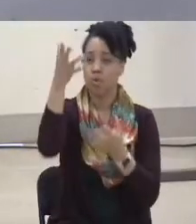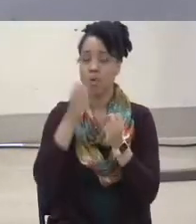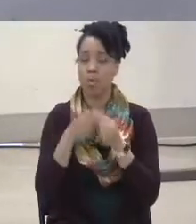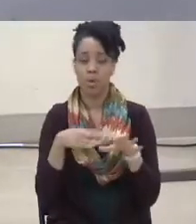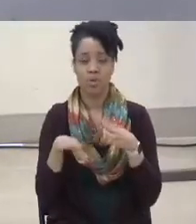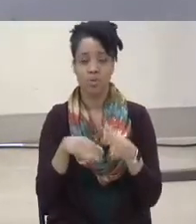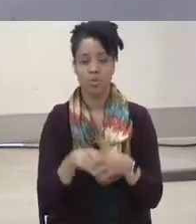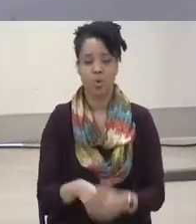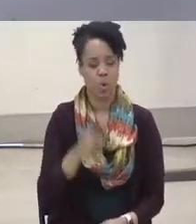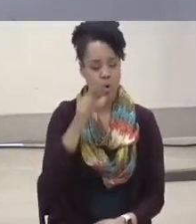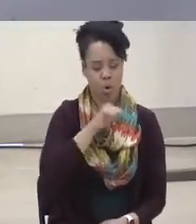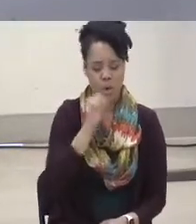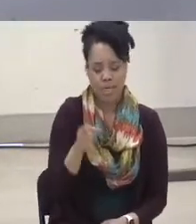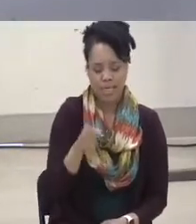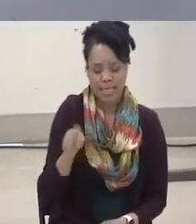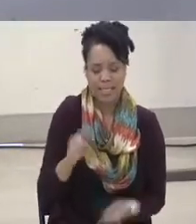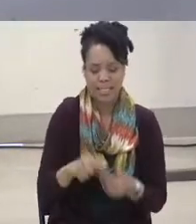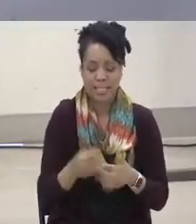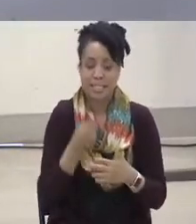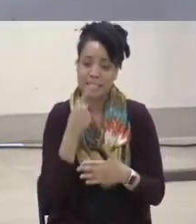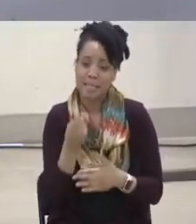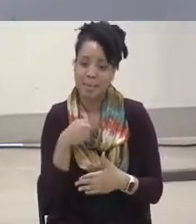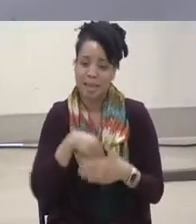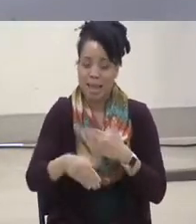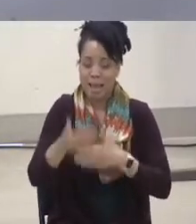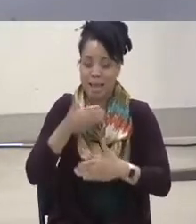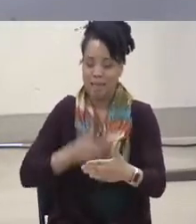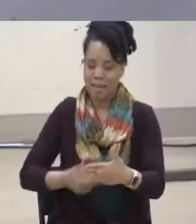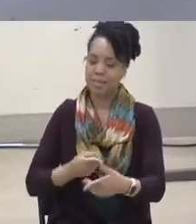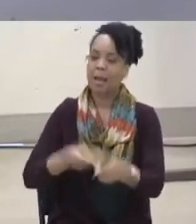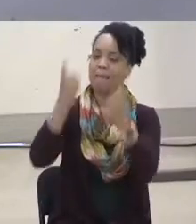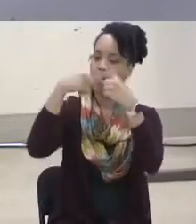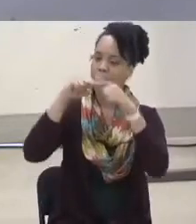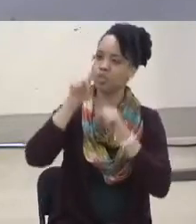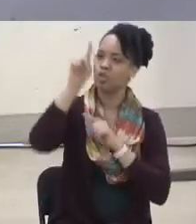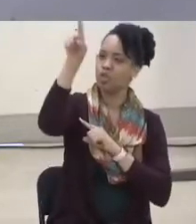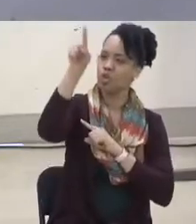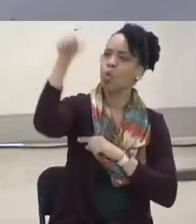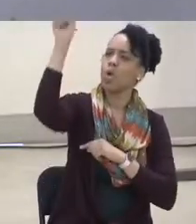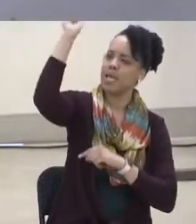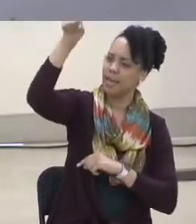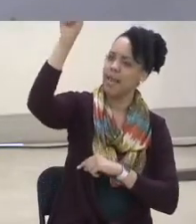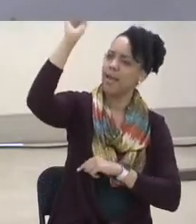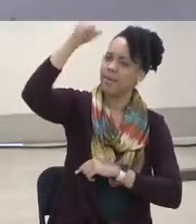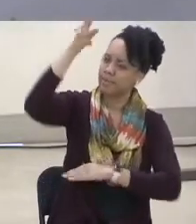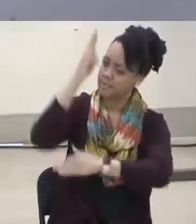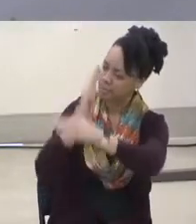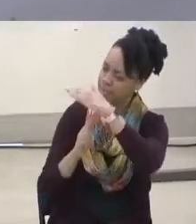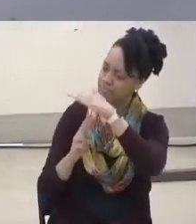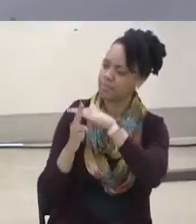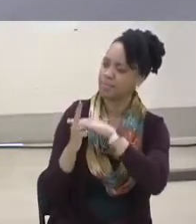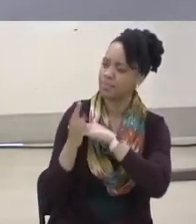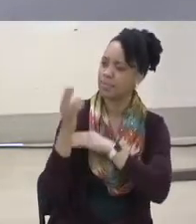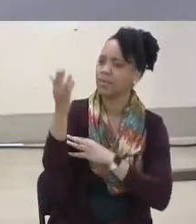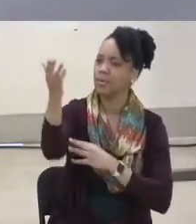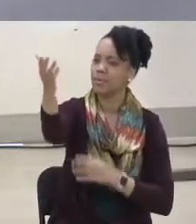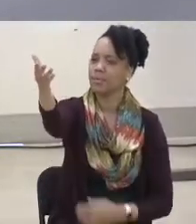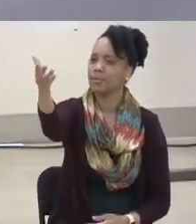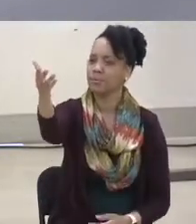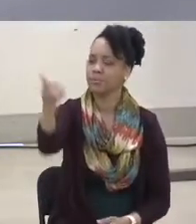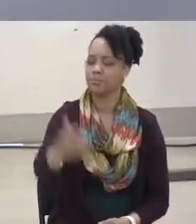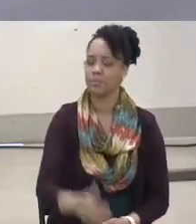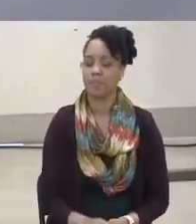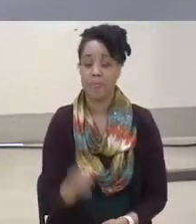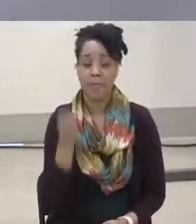do, Lo que you don't tú- need to tell me in advance. I'm coming to you humbling, yes. Lo que tú quieres que yo haga no me lo tienes ni que decir, es